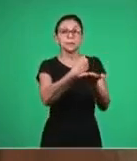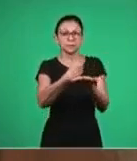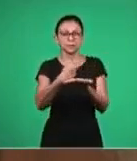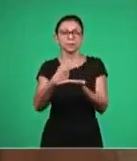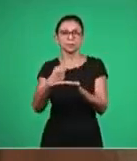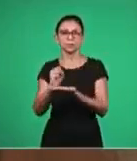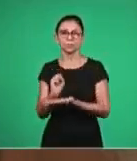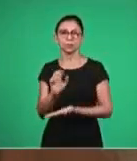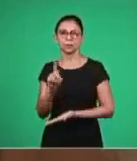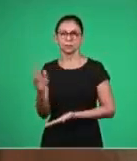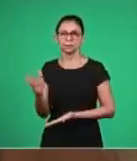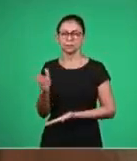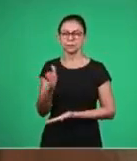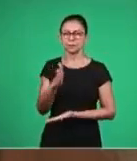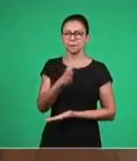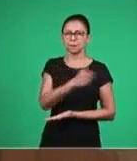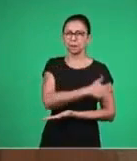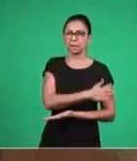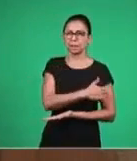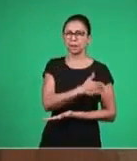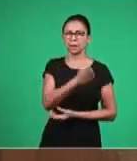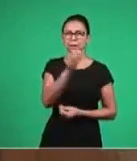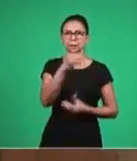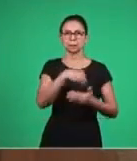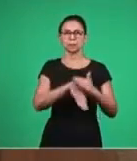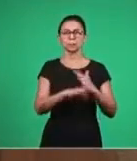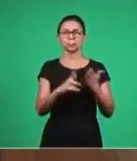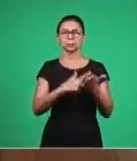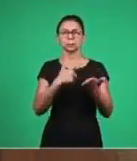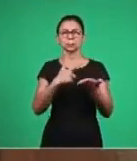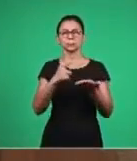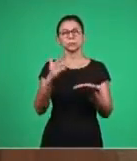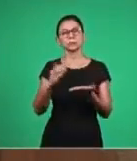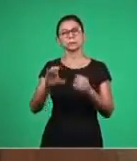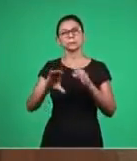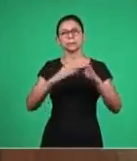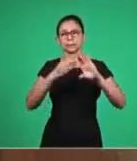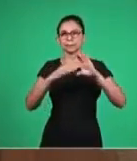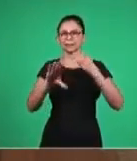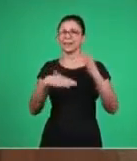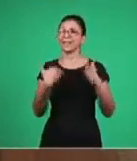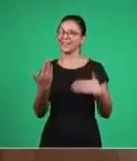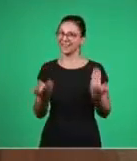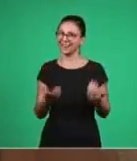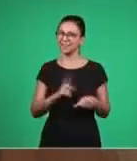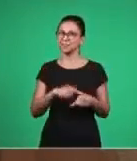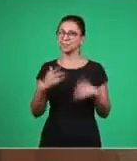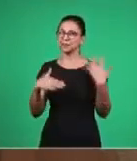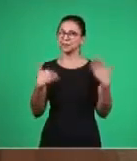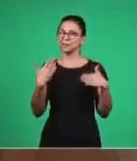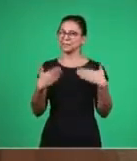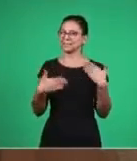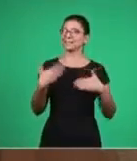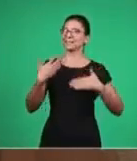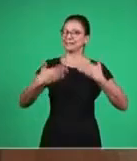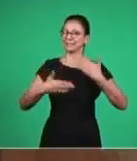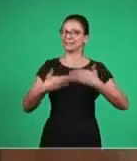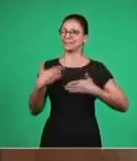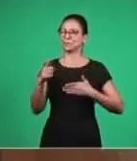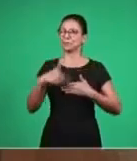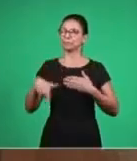church. We're gonna leave this to the side. We're gonna go through this song, the Book of Solomon, the